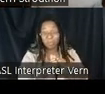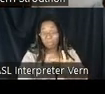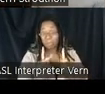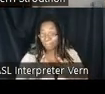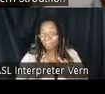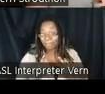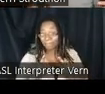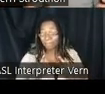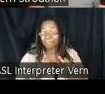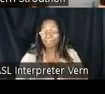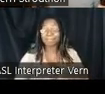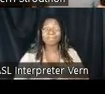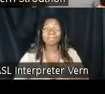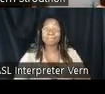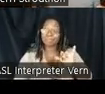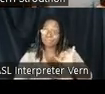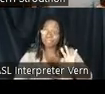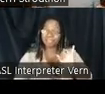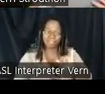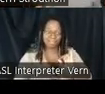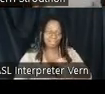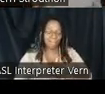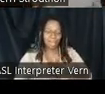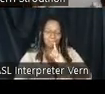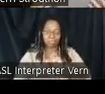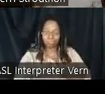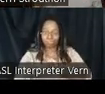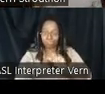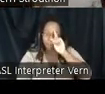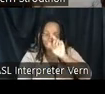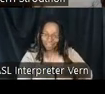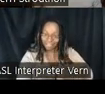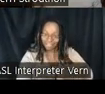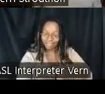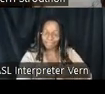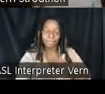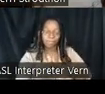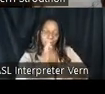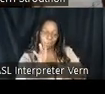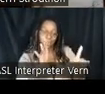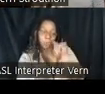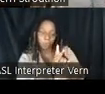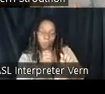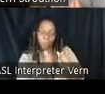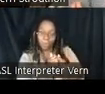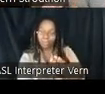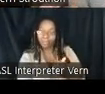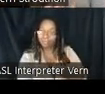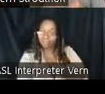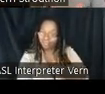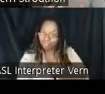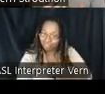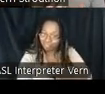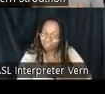So if that's our grounding belief, that all of us are born with our authentic self, that trauma is